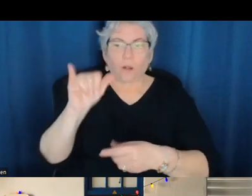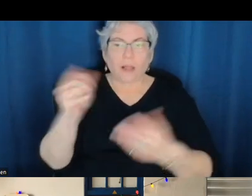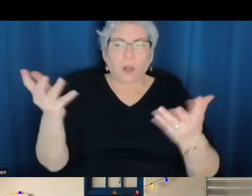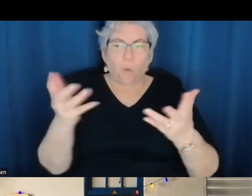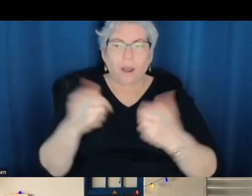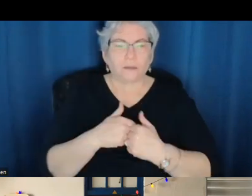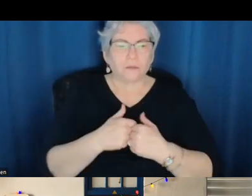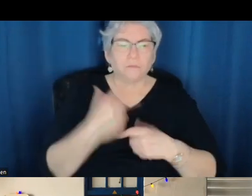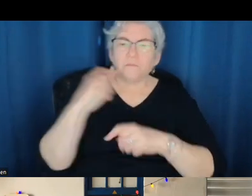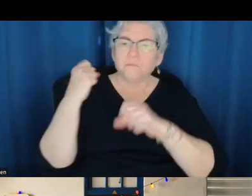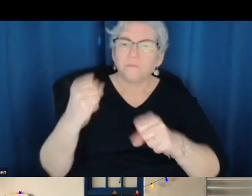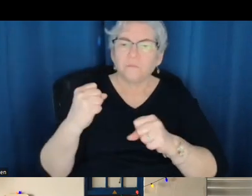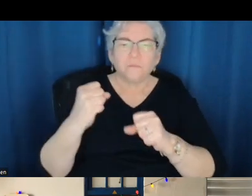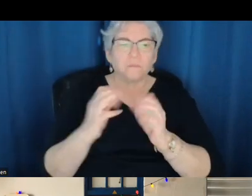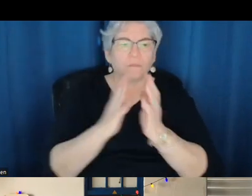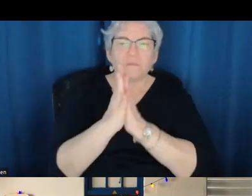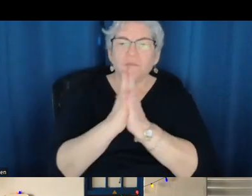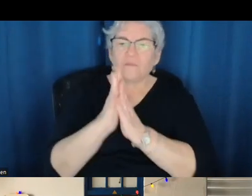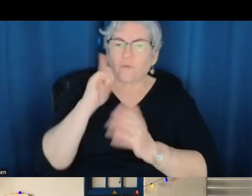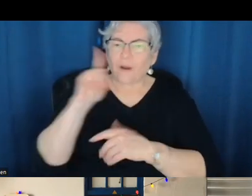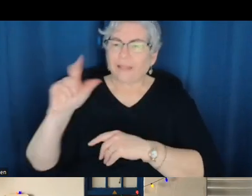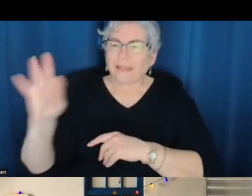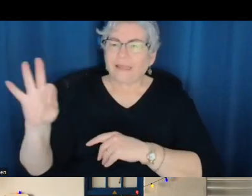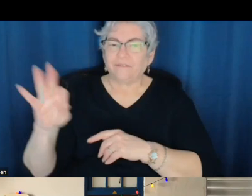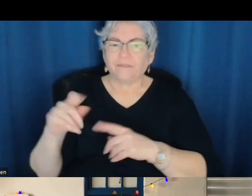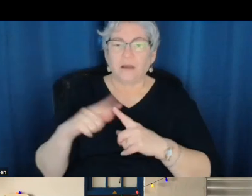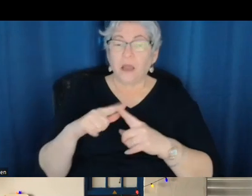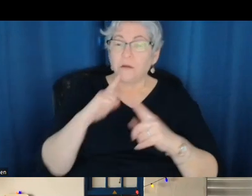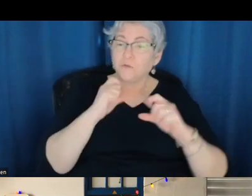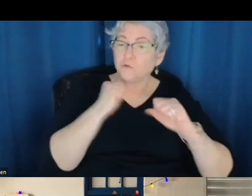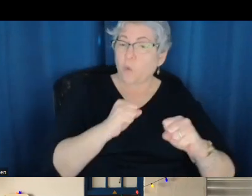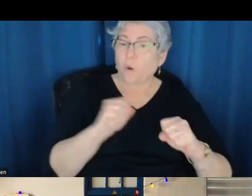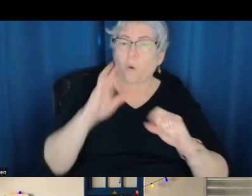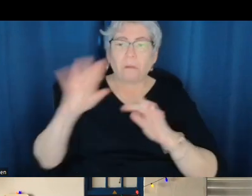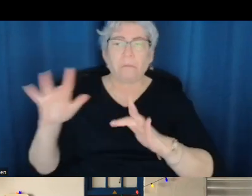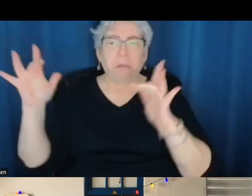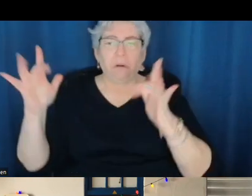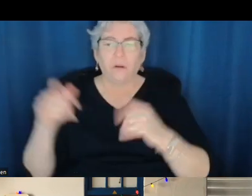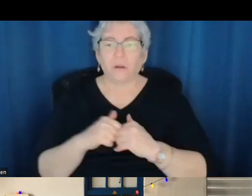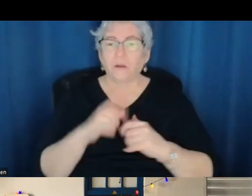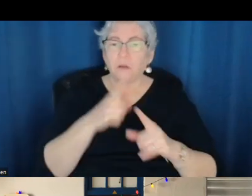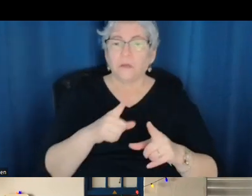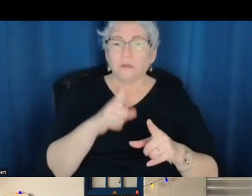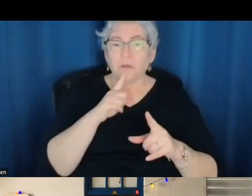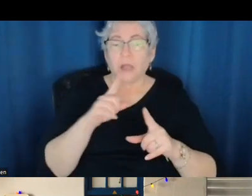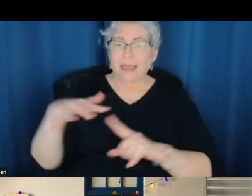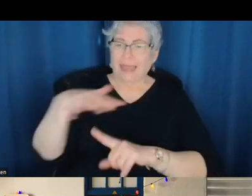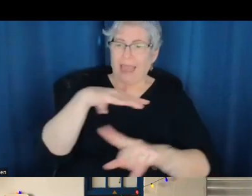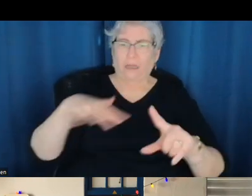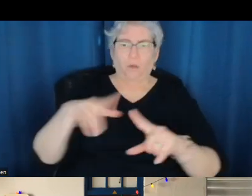What are the predominant shades of the leaves? Is it lush or sparse? Locale is a critical element in